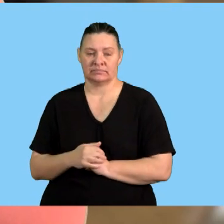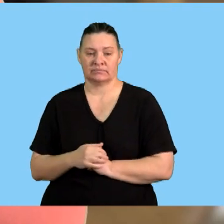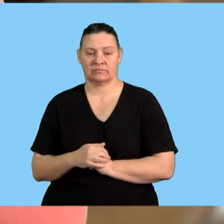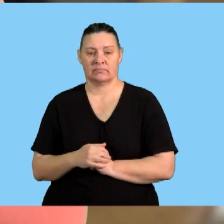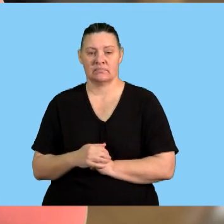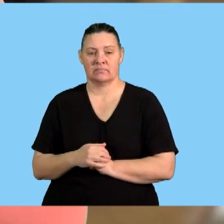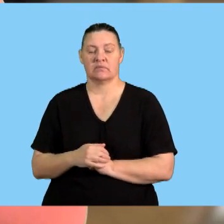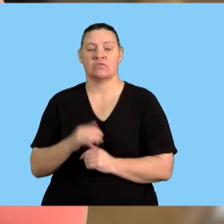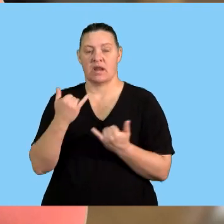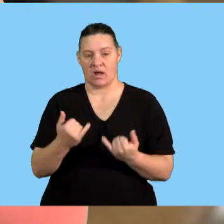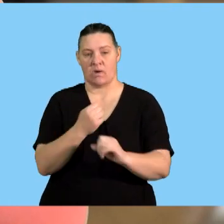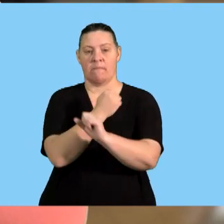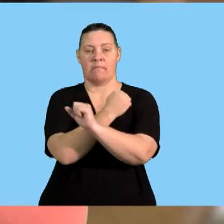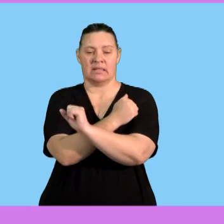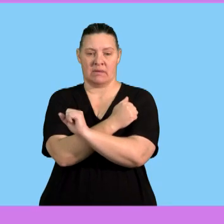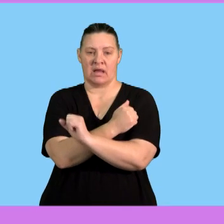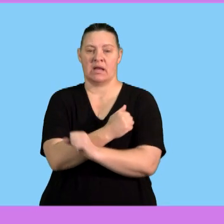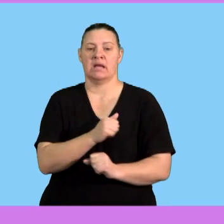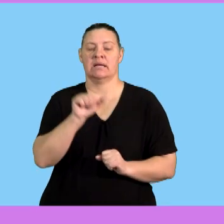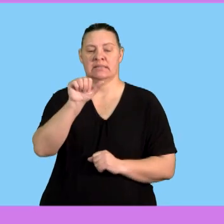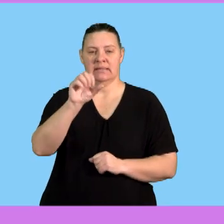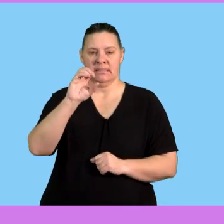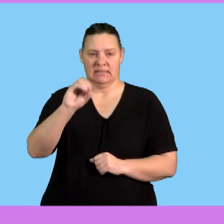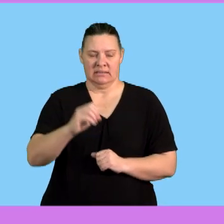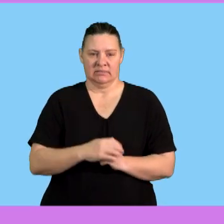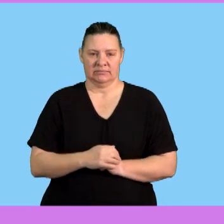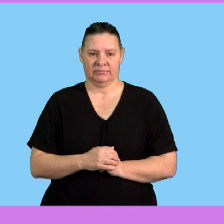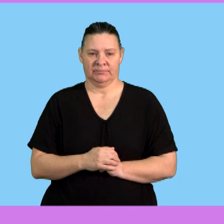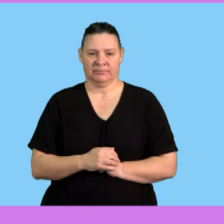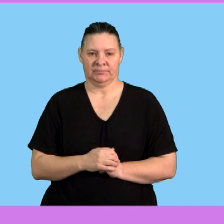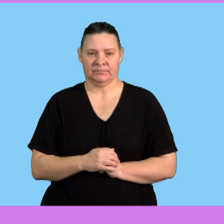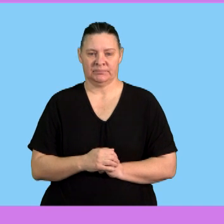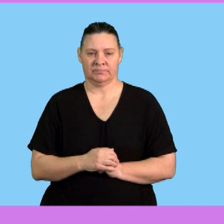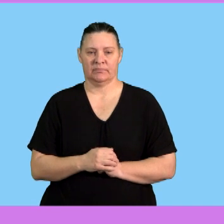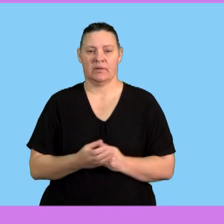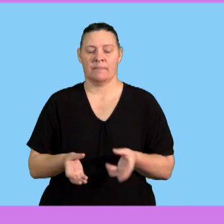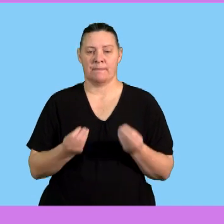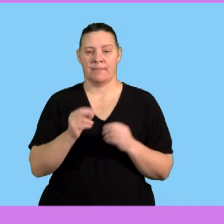to multiply by 60. So this will give you